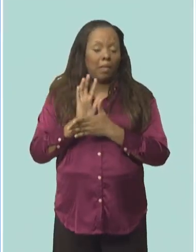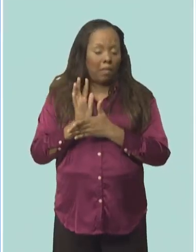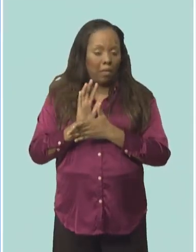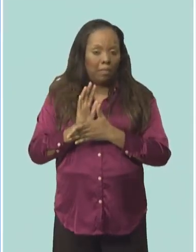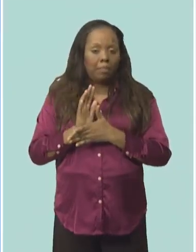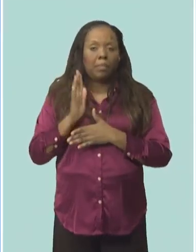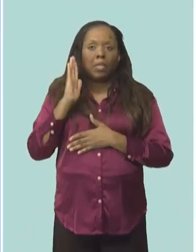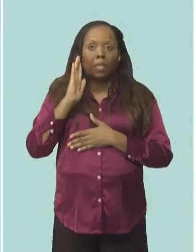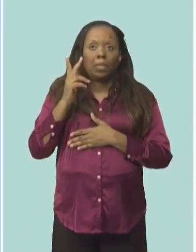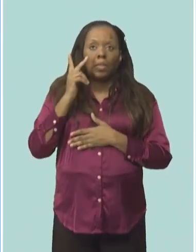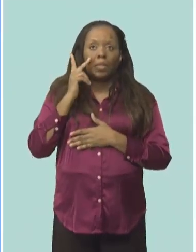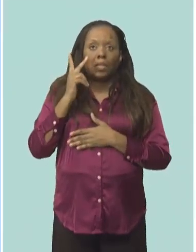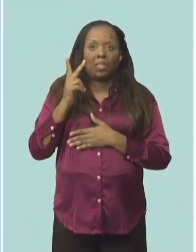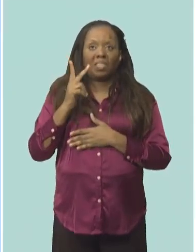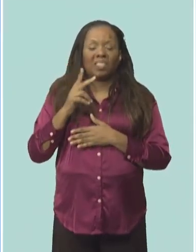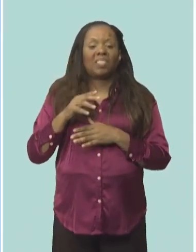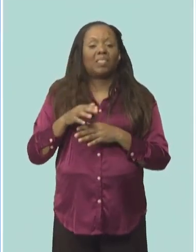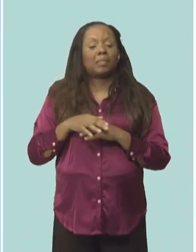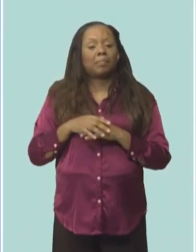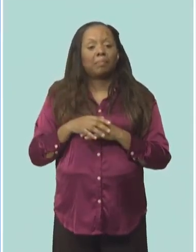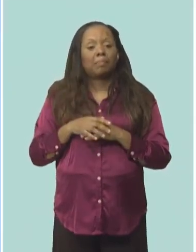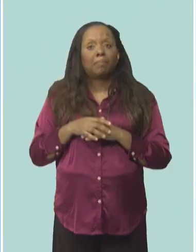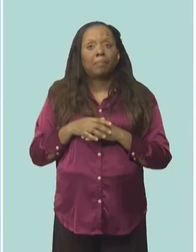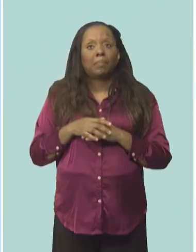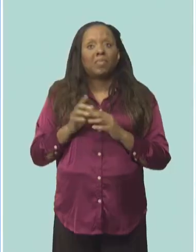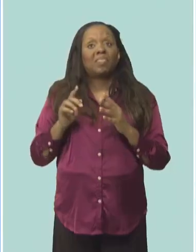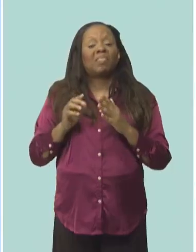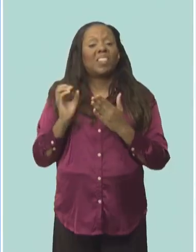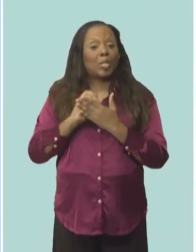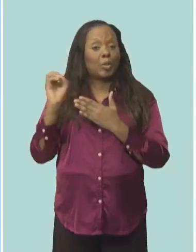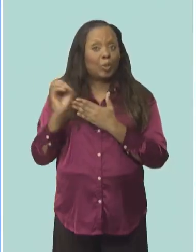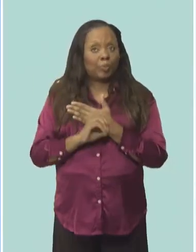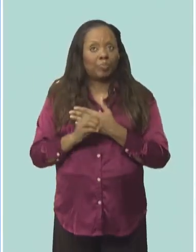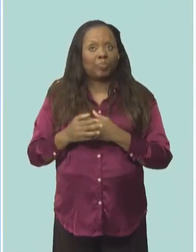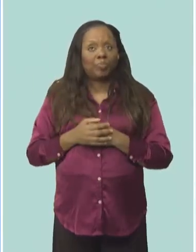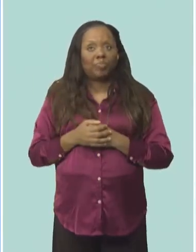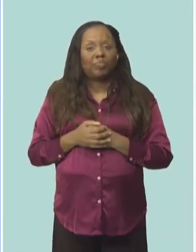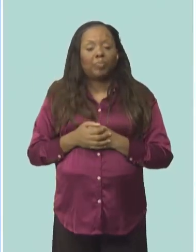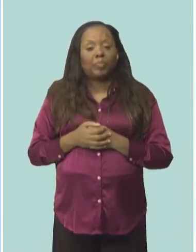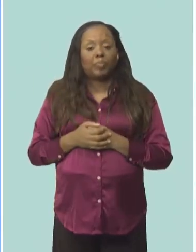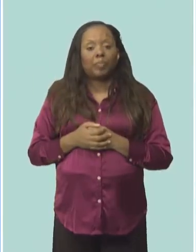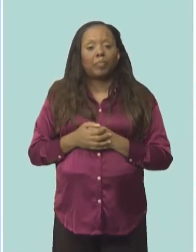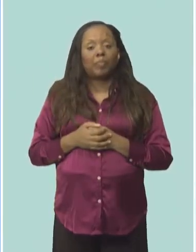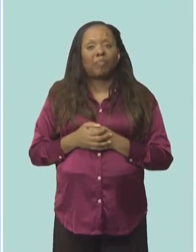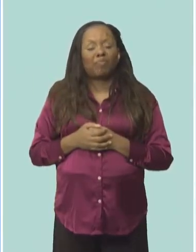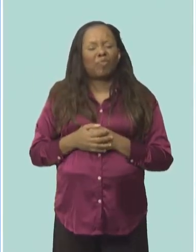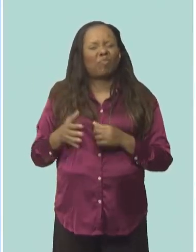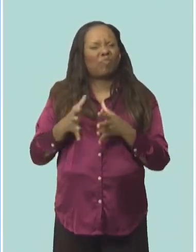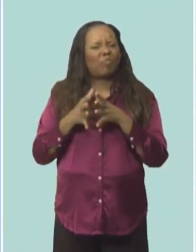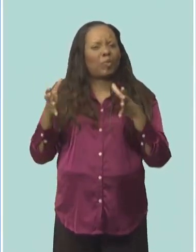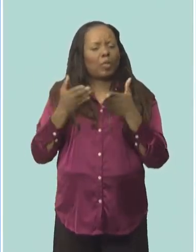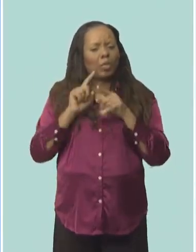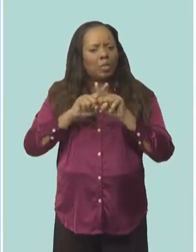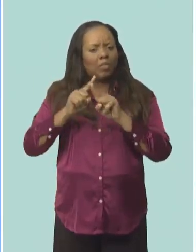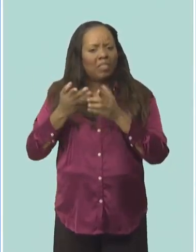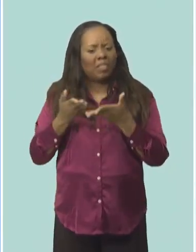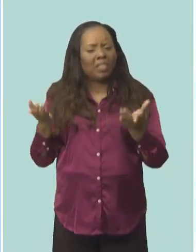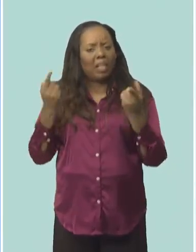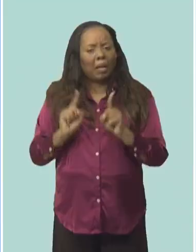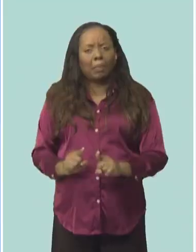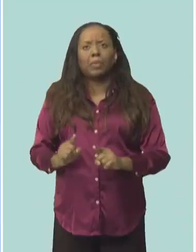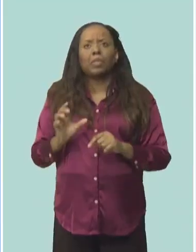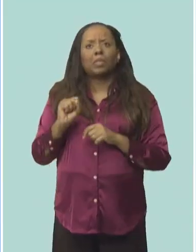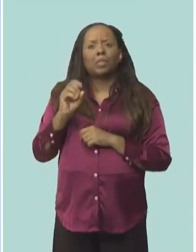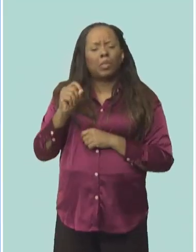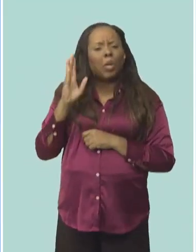on a few streaming platforms starting October. The director is Dr. Miller. Lots of things are happening. So, you're going